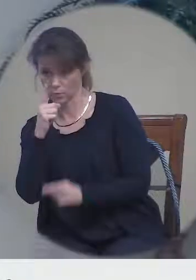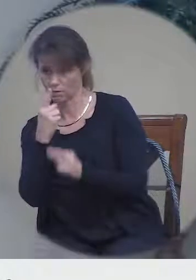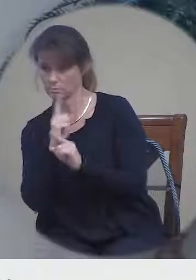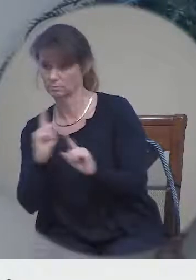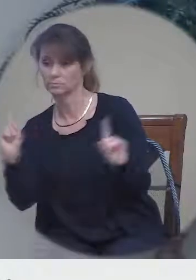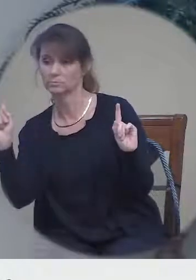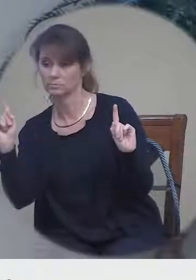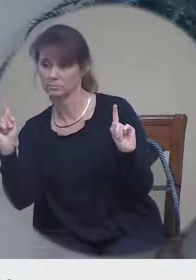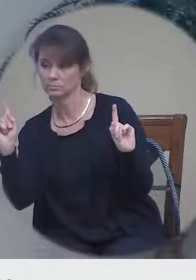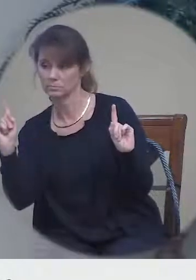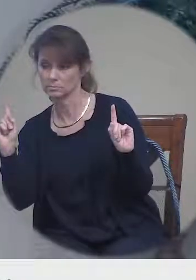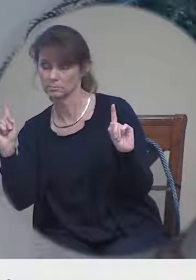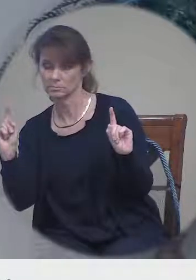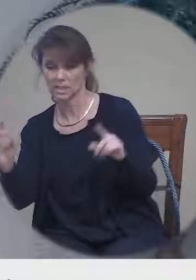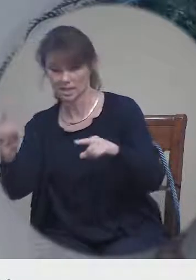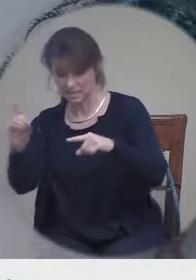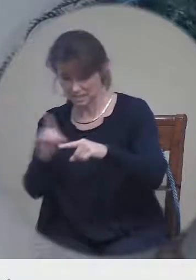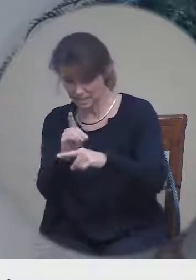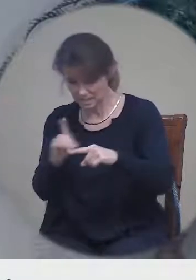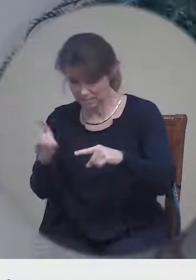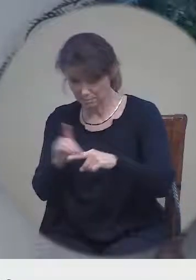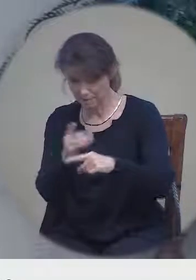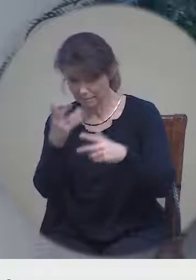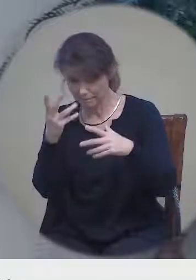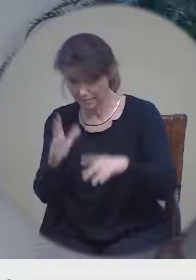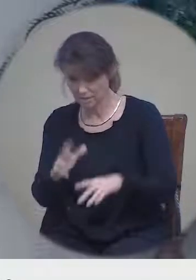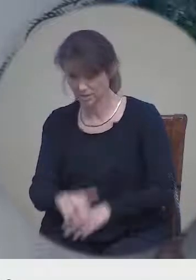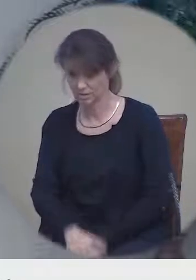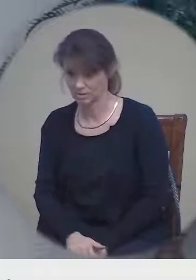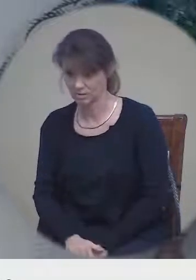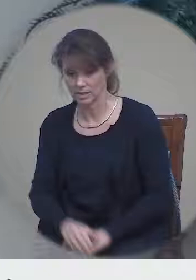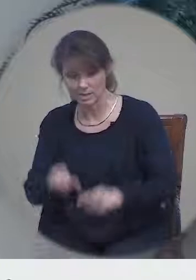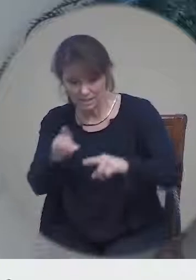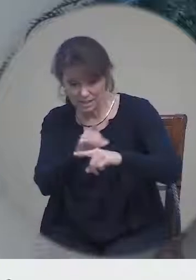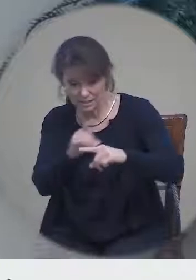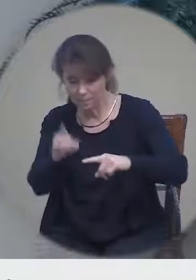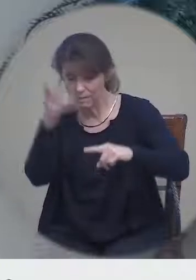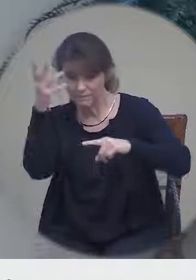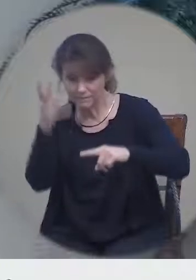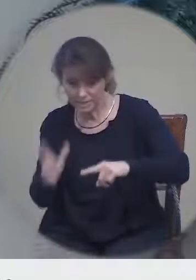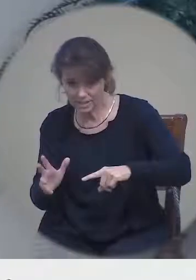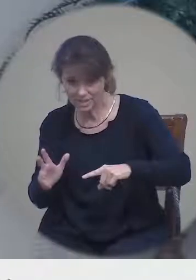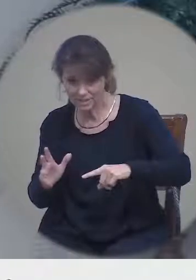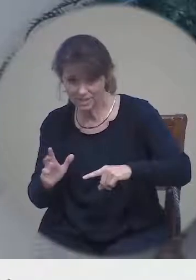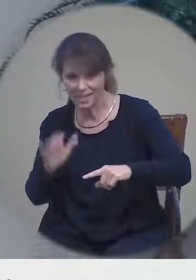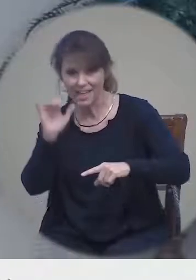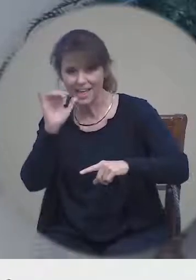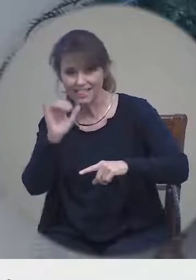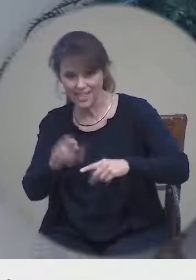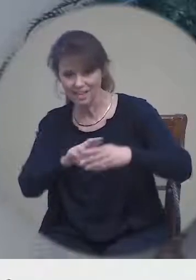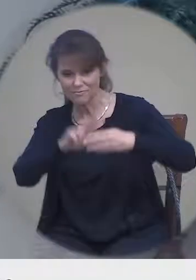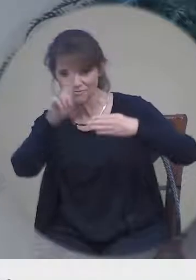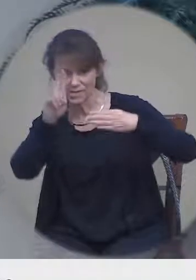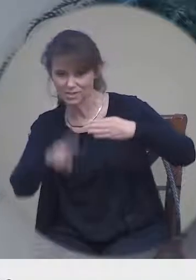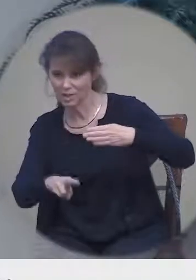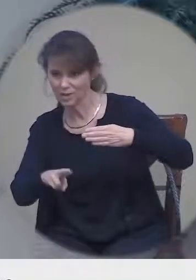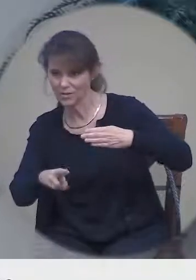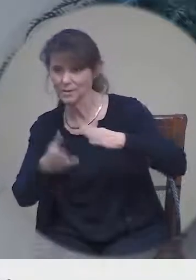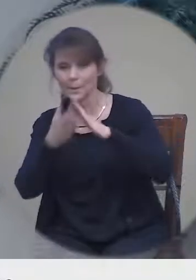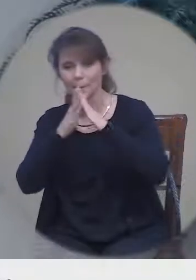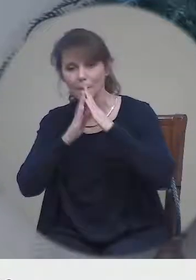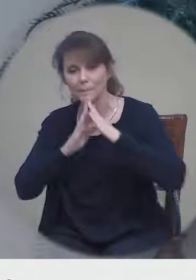afterwards, after the chastisement, it yields the peaceable fruit